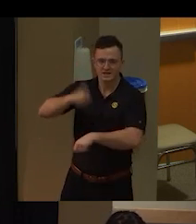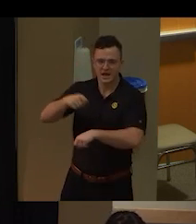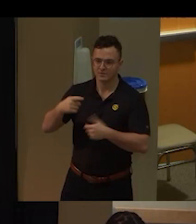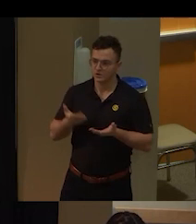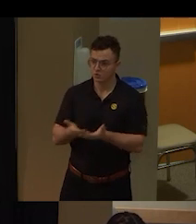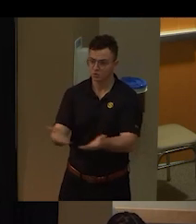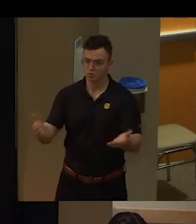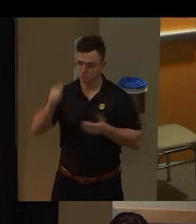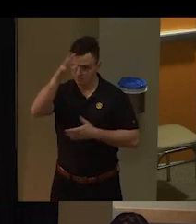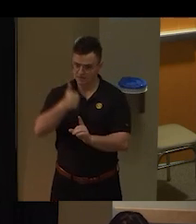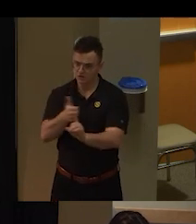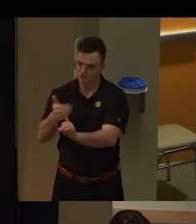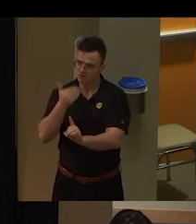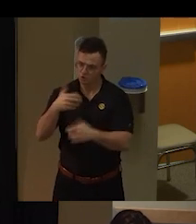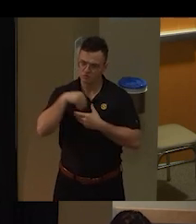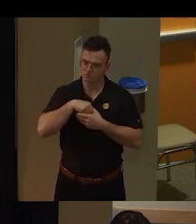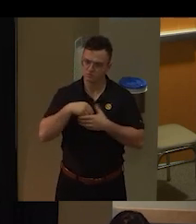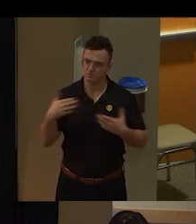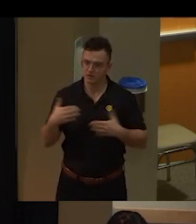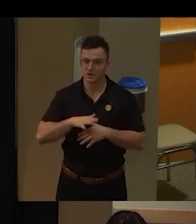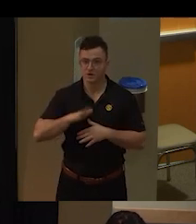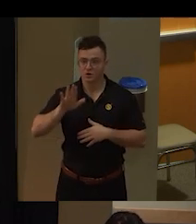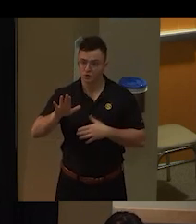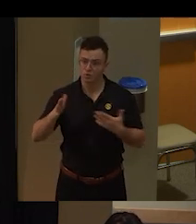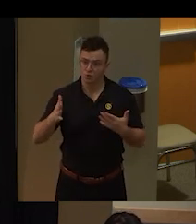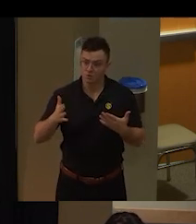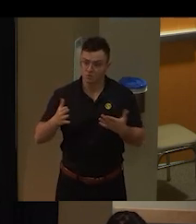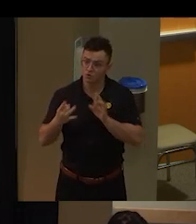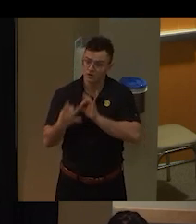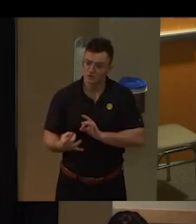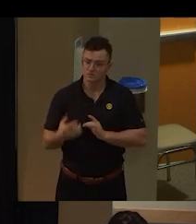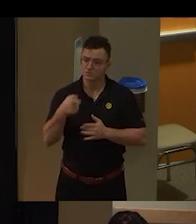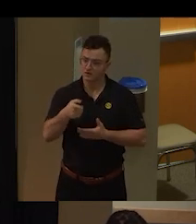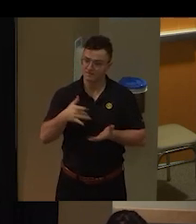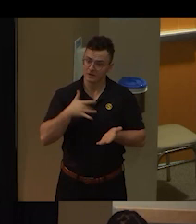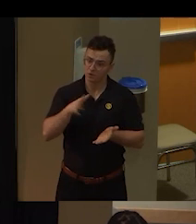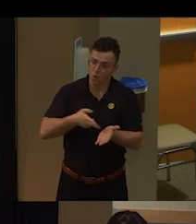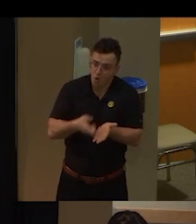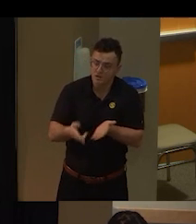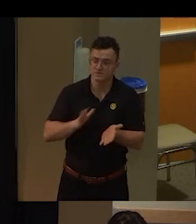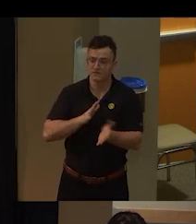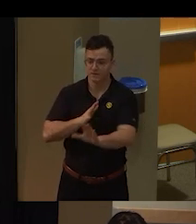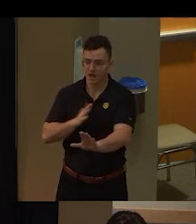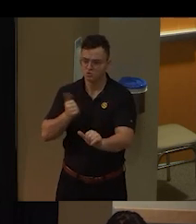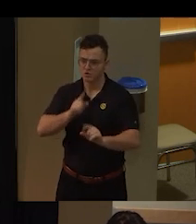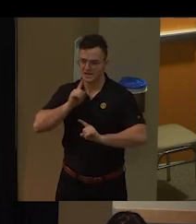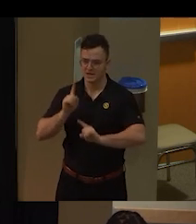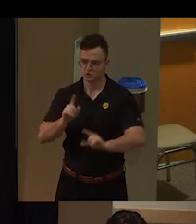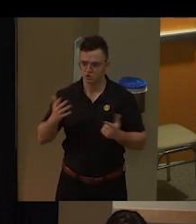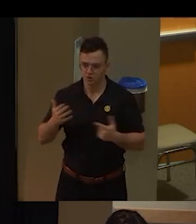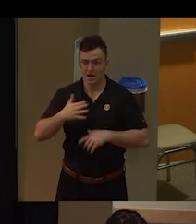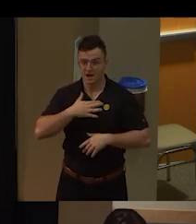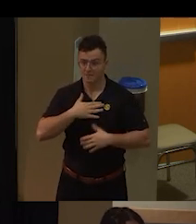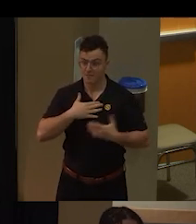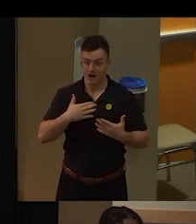you are men of genuine good will and that your criticism are sincerely set forth, I want to try to answer your statement in what I hope will be patient